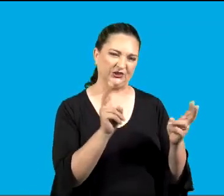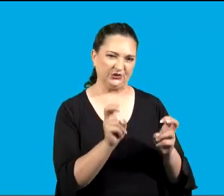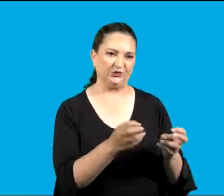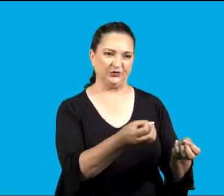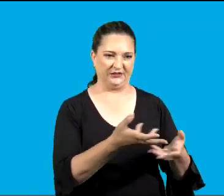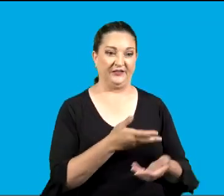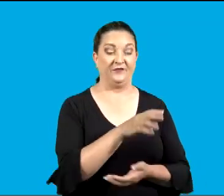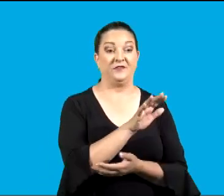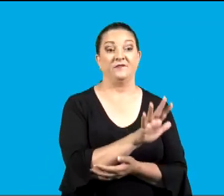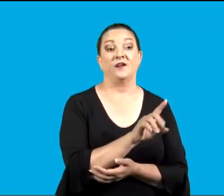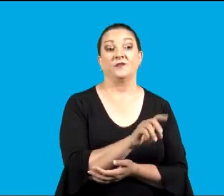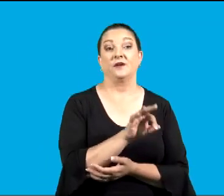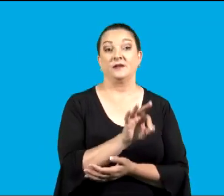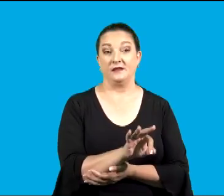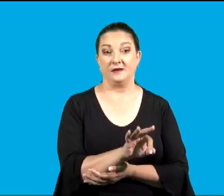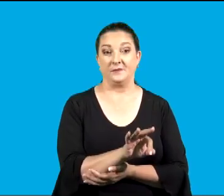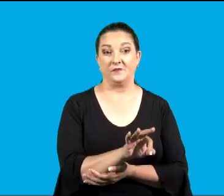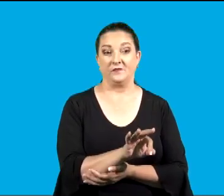is